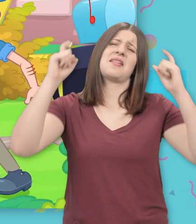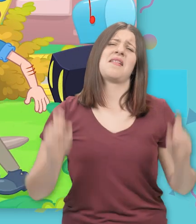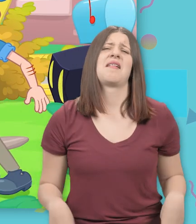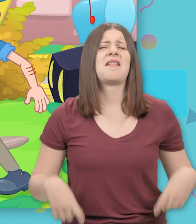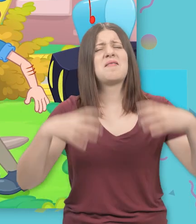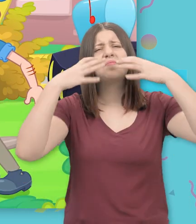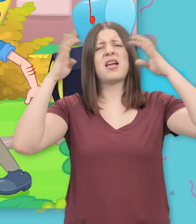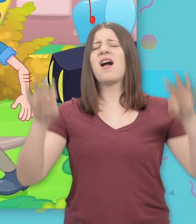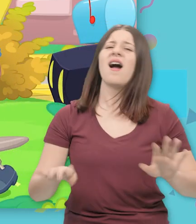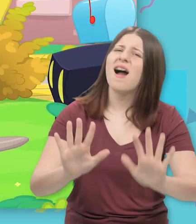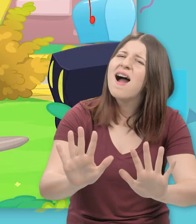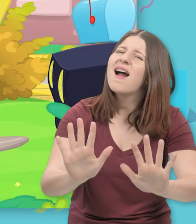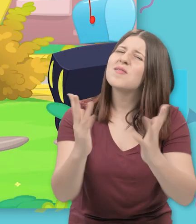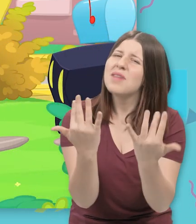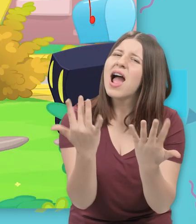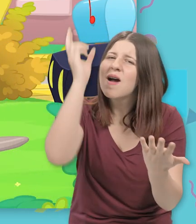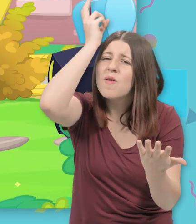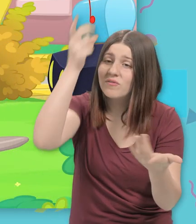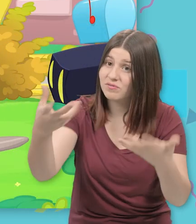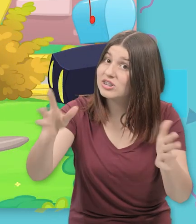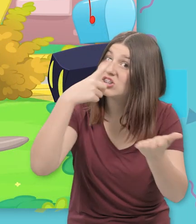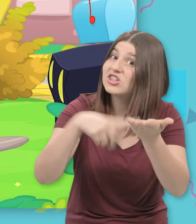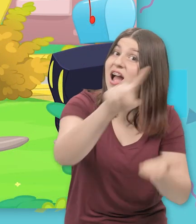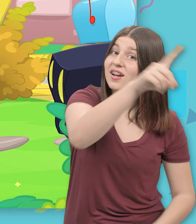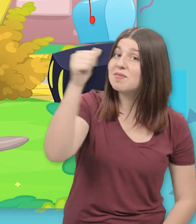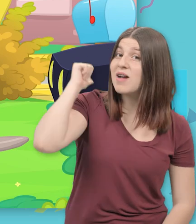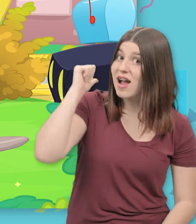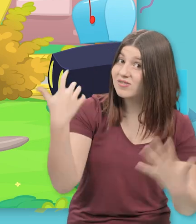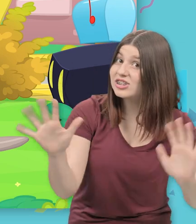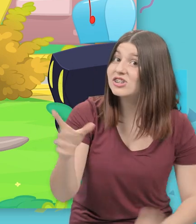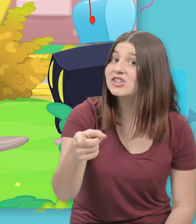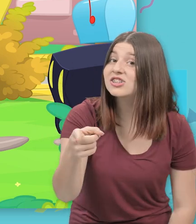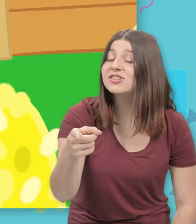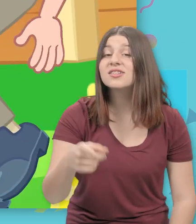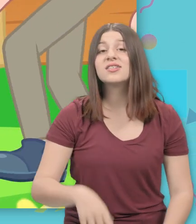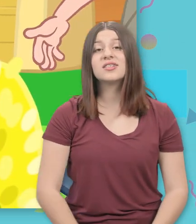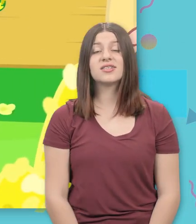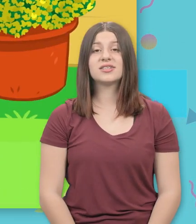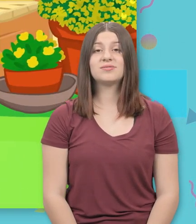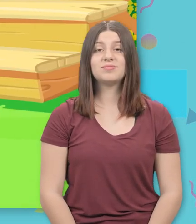So fast, Morphle. You haven't checked the backyard yet.